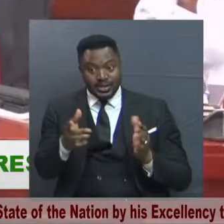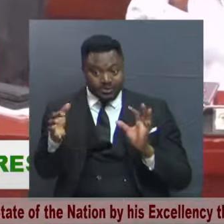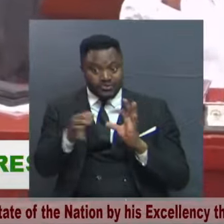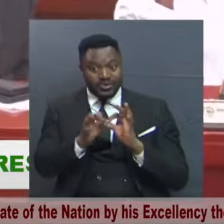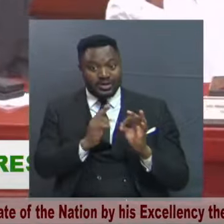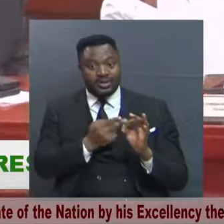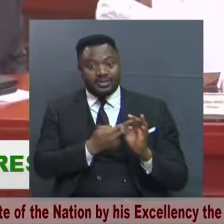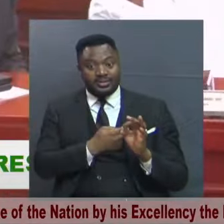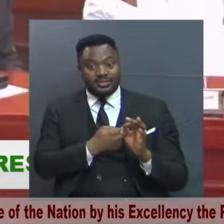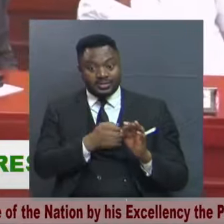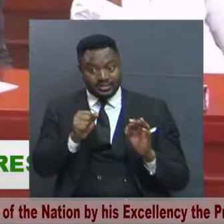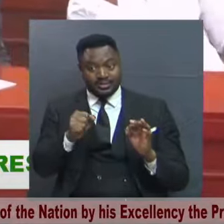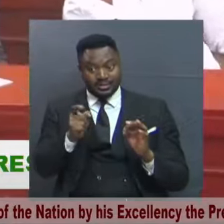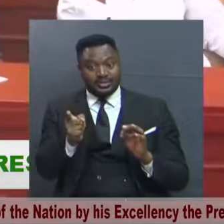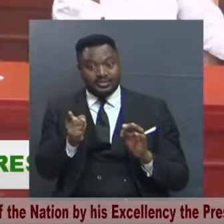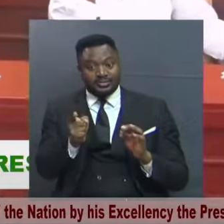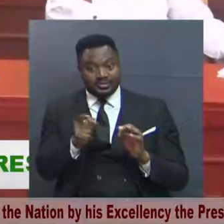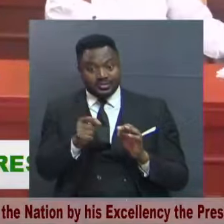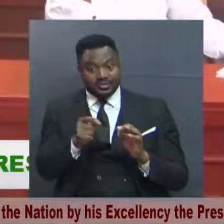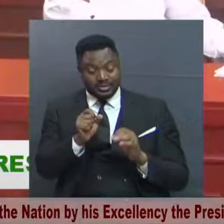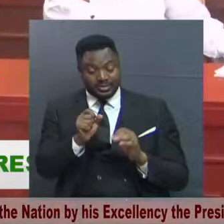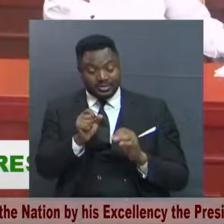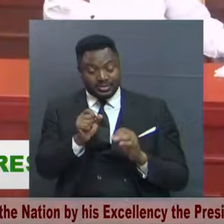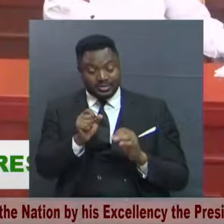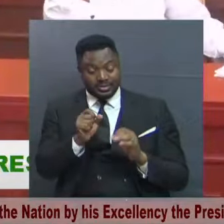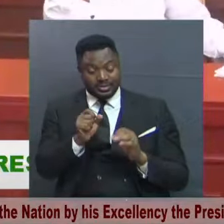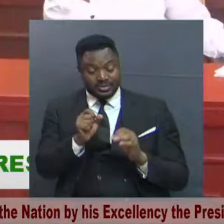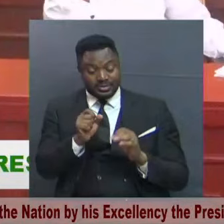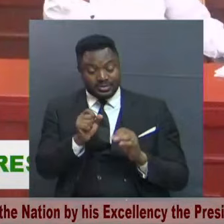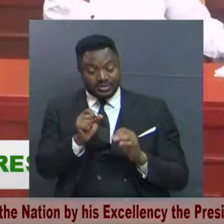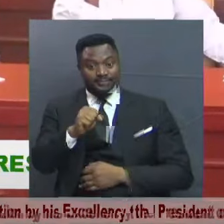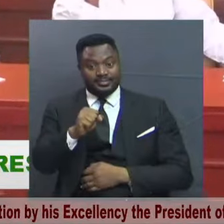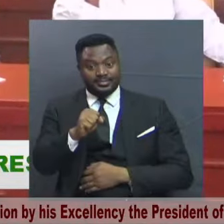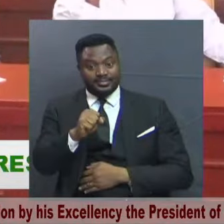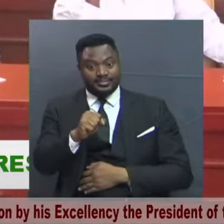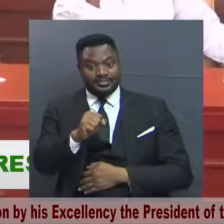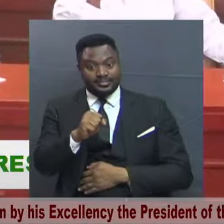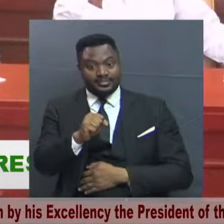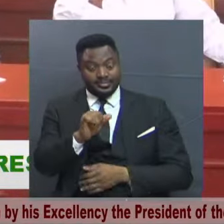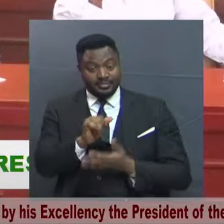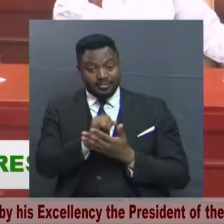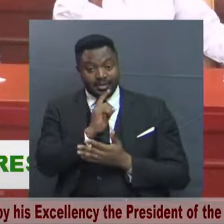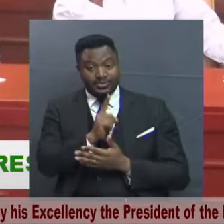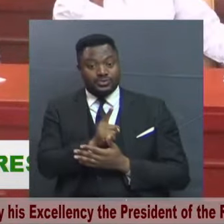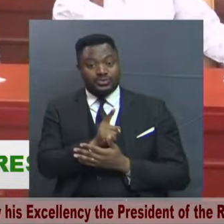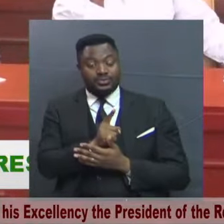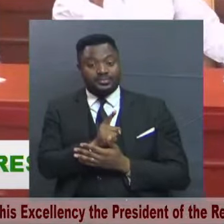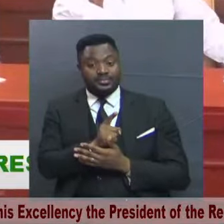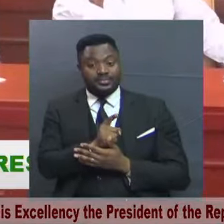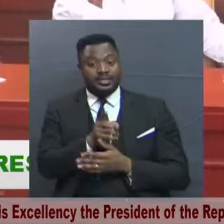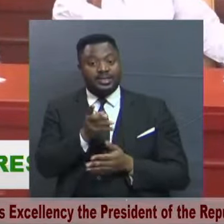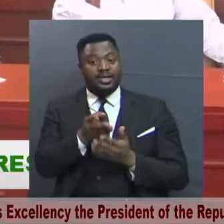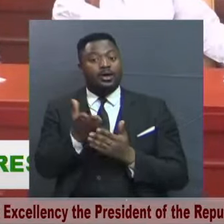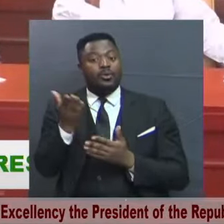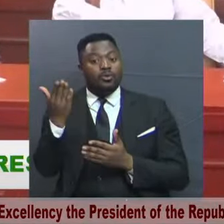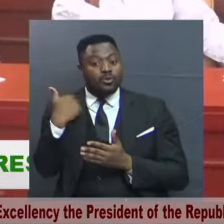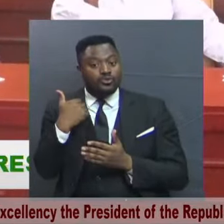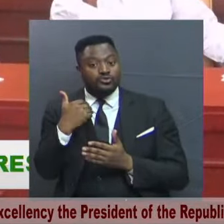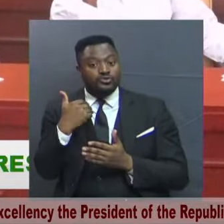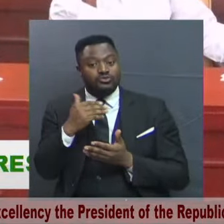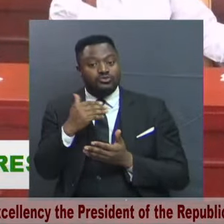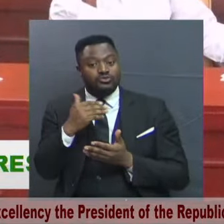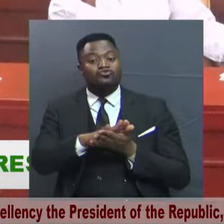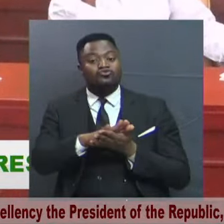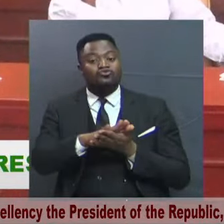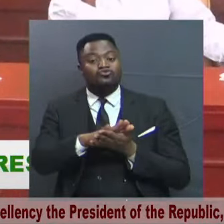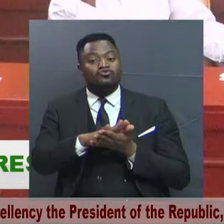tutoral yes indeed yes that is true there was a there was a smooth